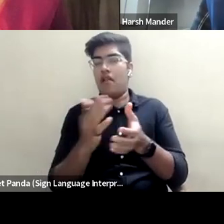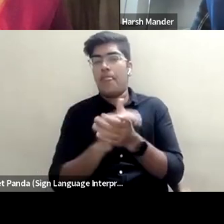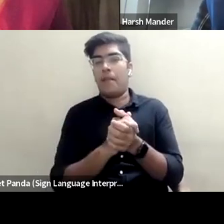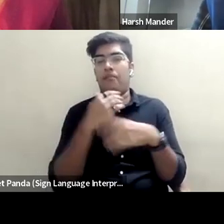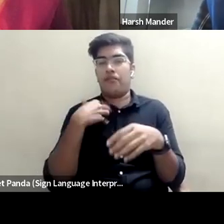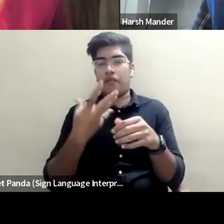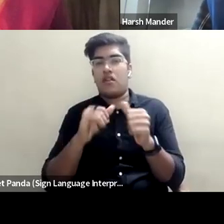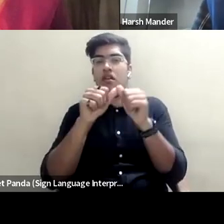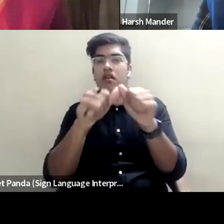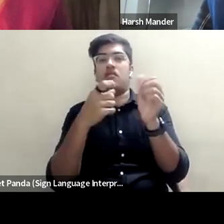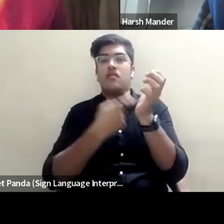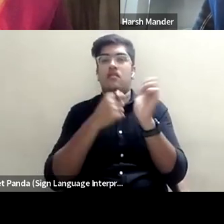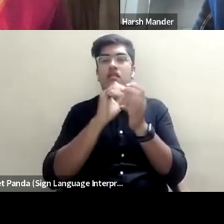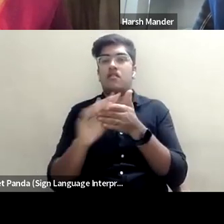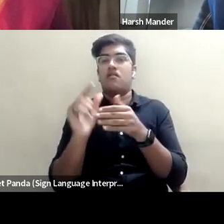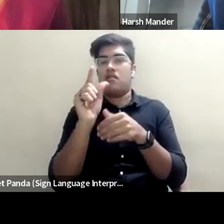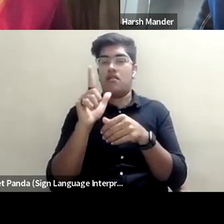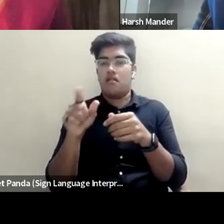Rahul.